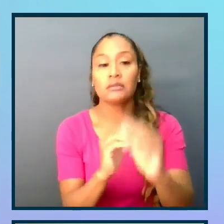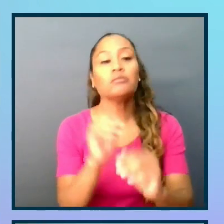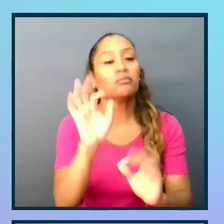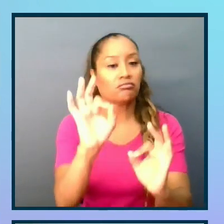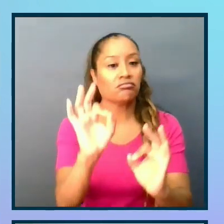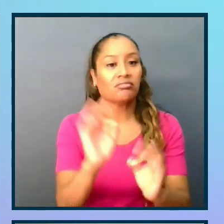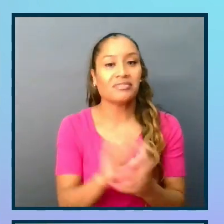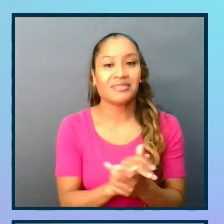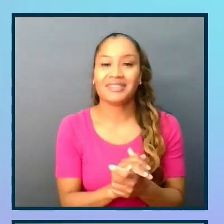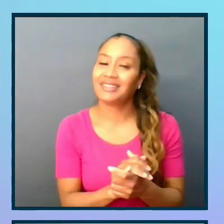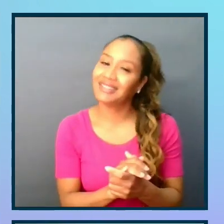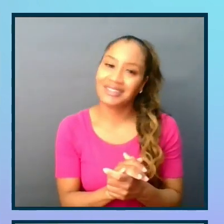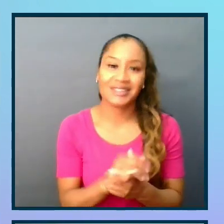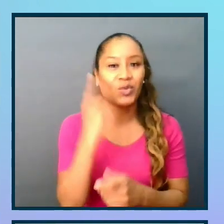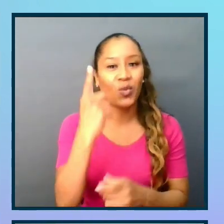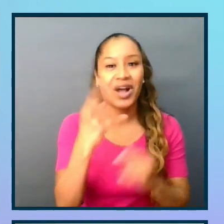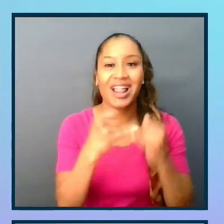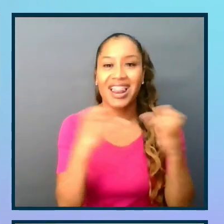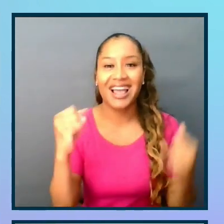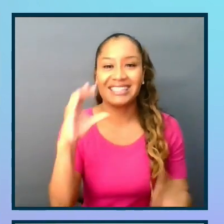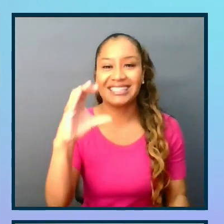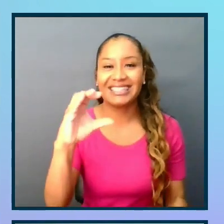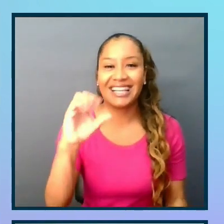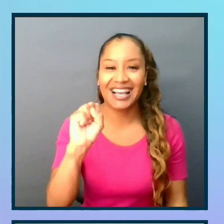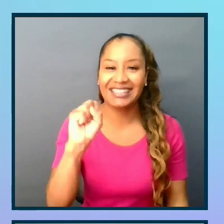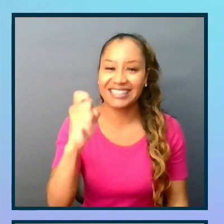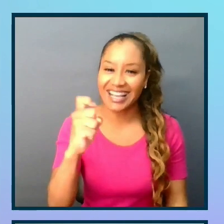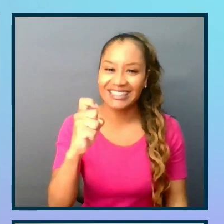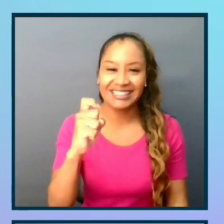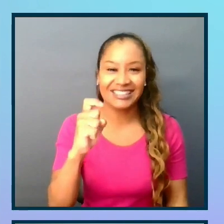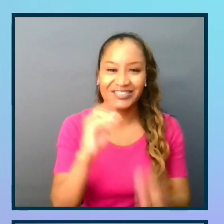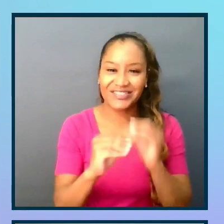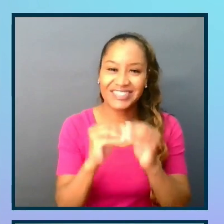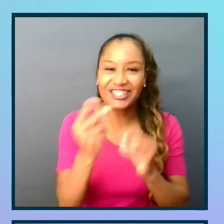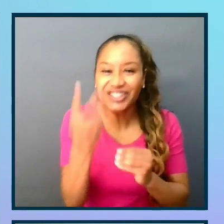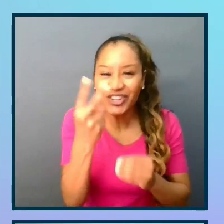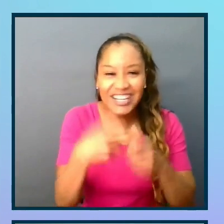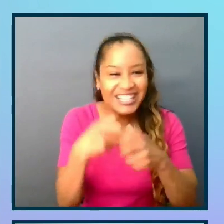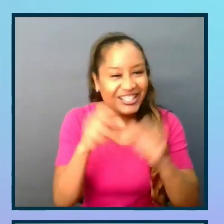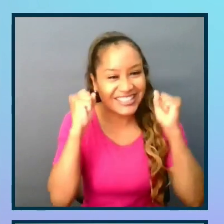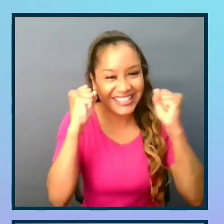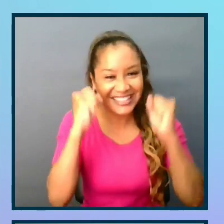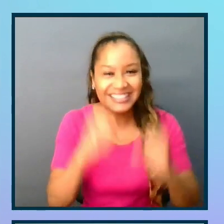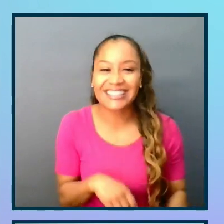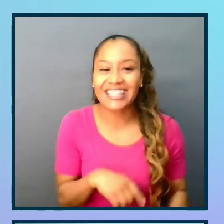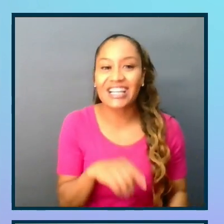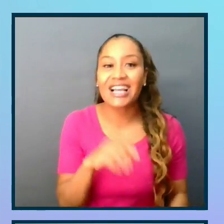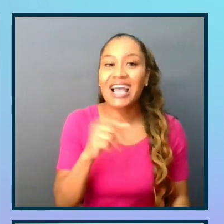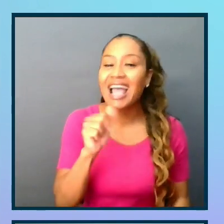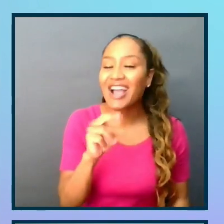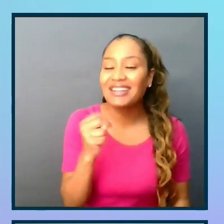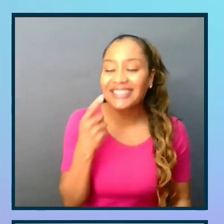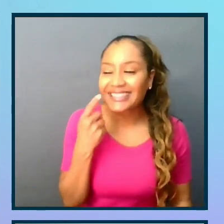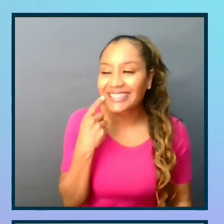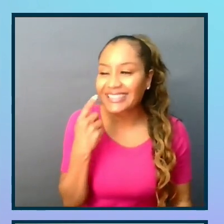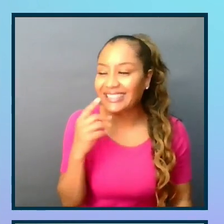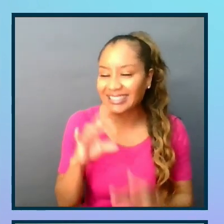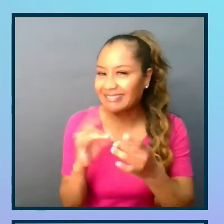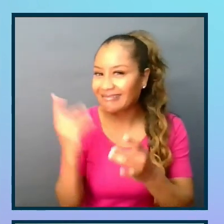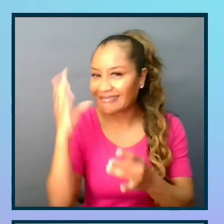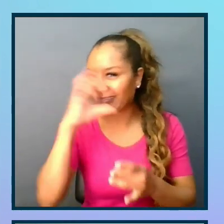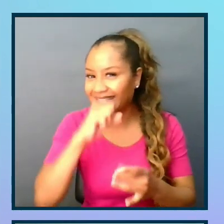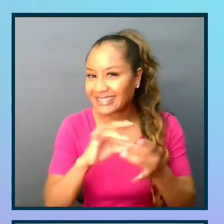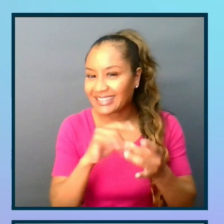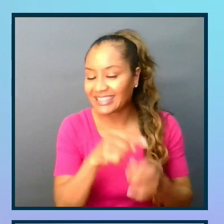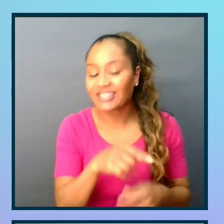one line of CSS to fix two issues. Beautiful. What I'm going to do now is What I'm doing now is add that